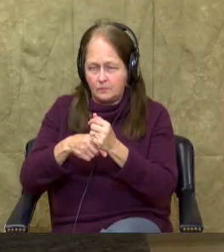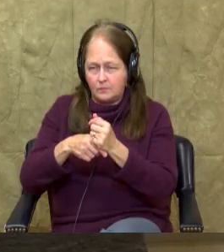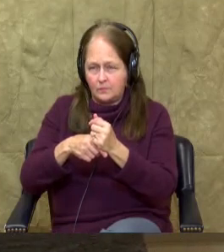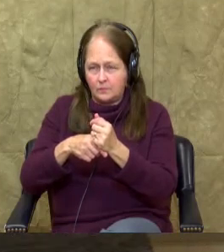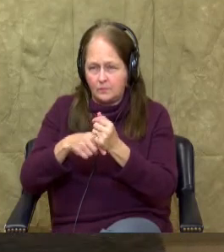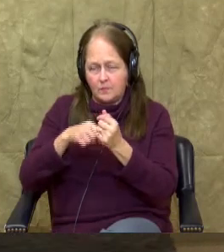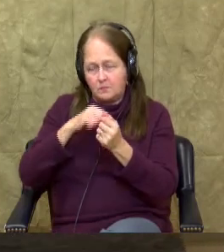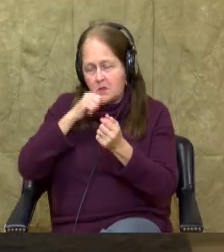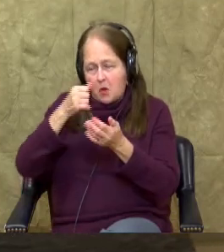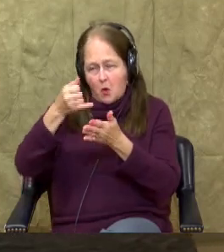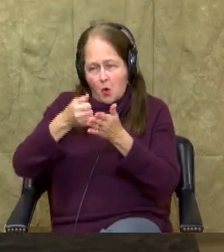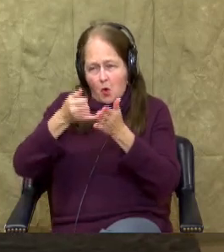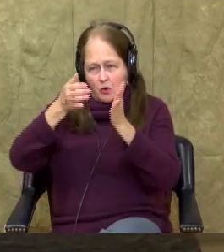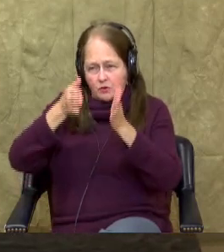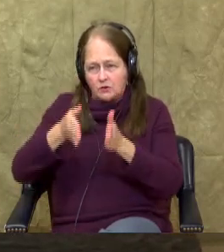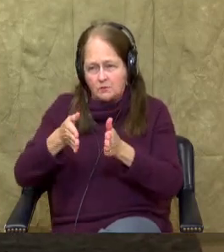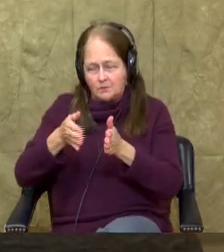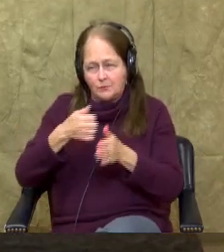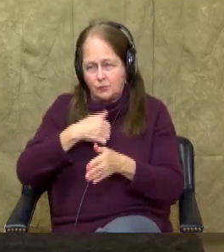not an artist, I'm sorry.